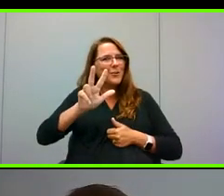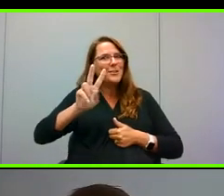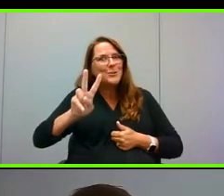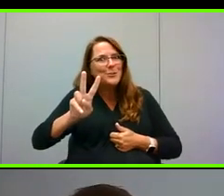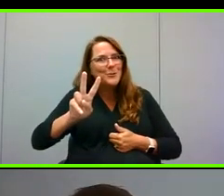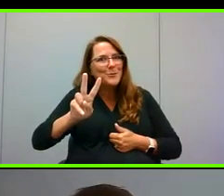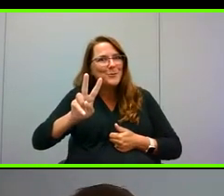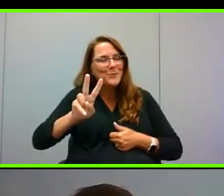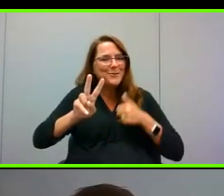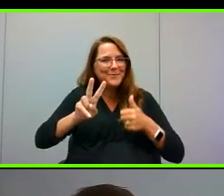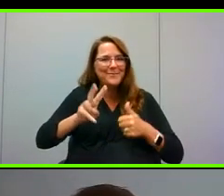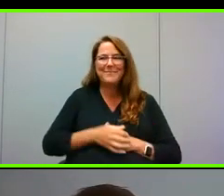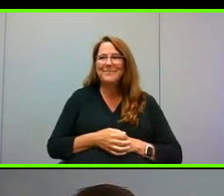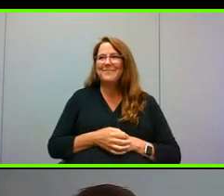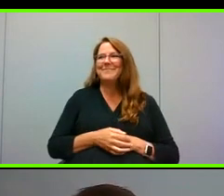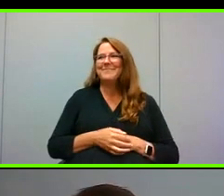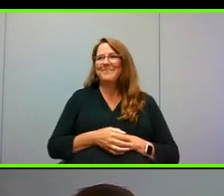12:32.